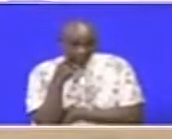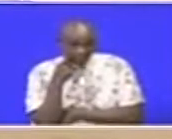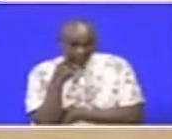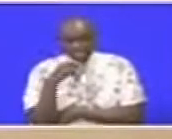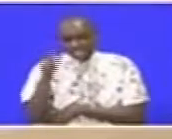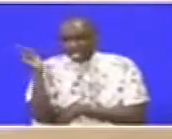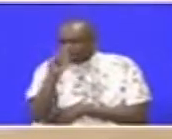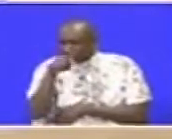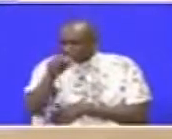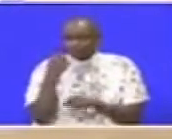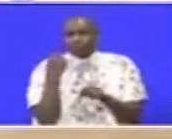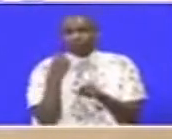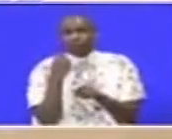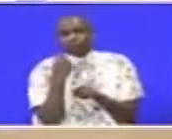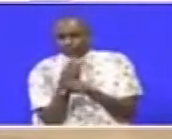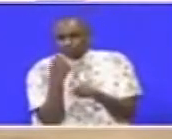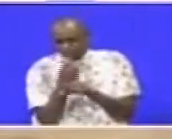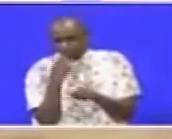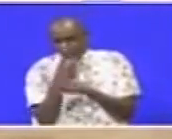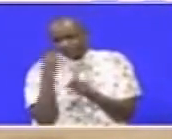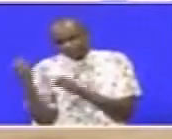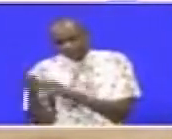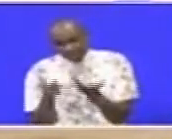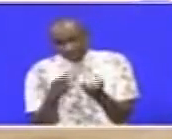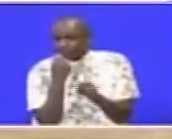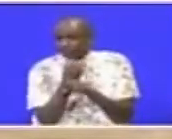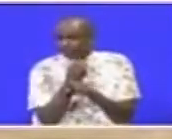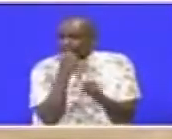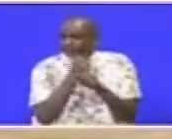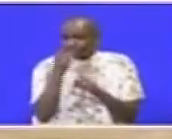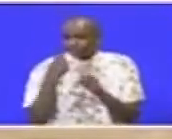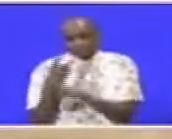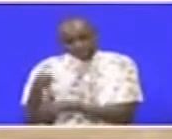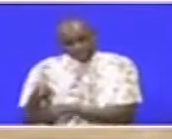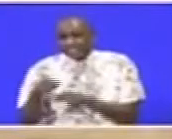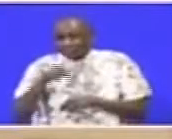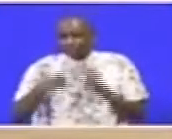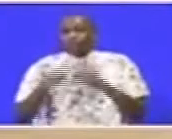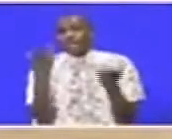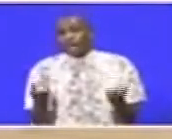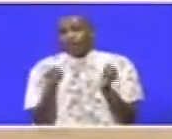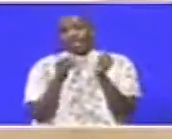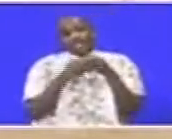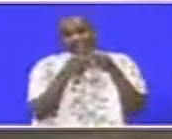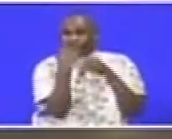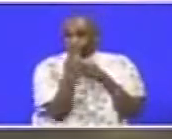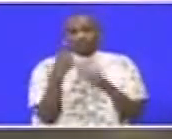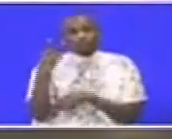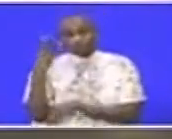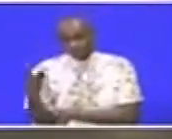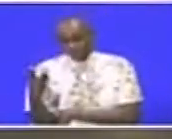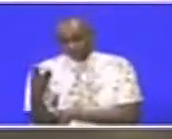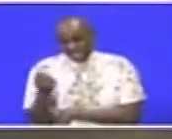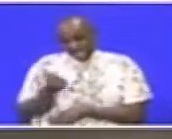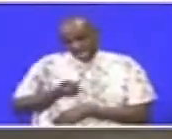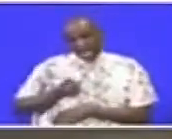took a 51-12 lead at the break before adding 36 more points in the third and fourth quarters to win the tie 81-24. In girls